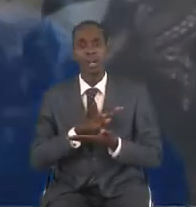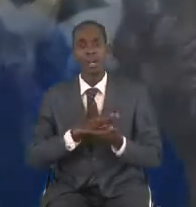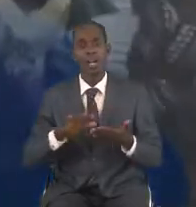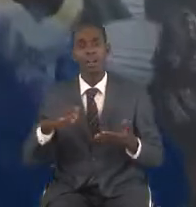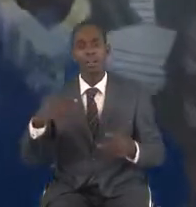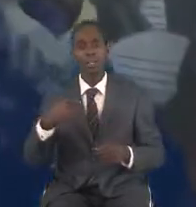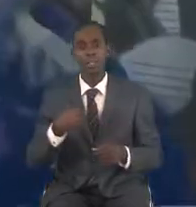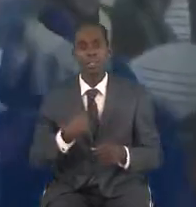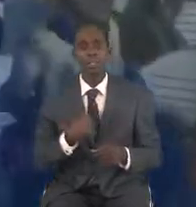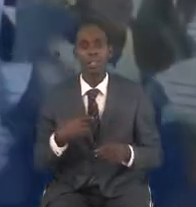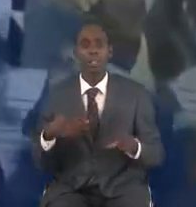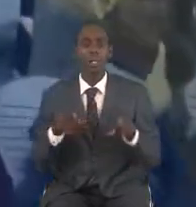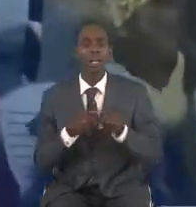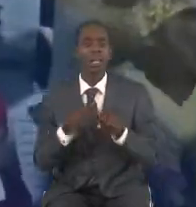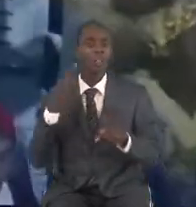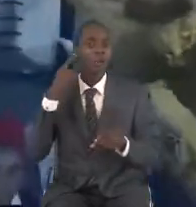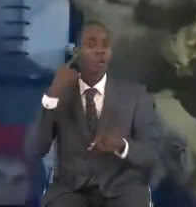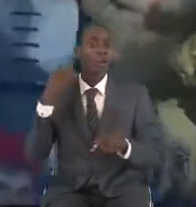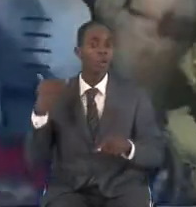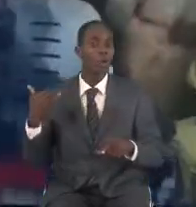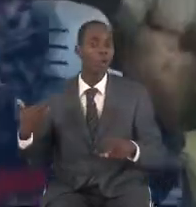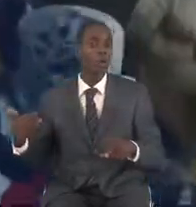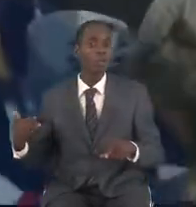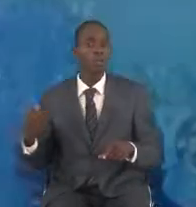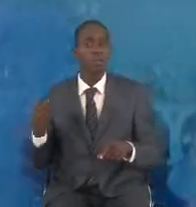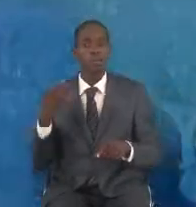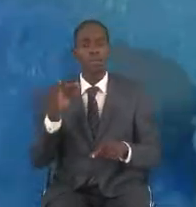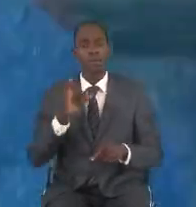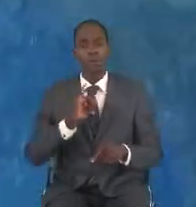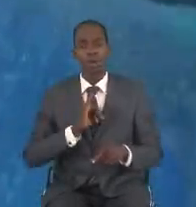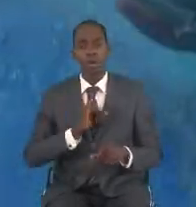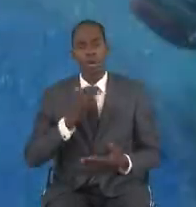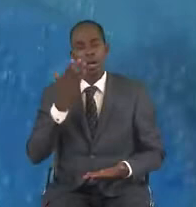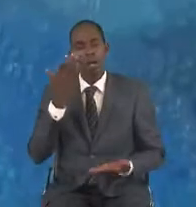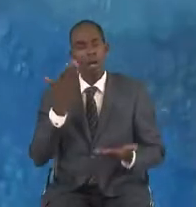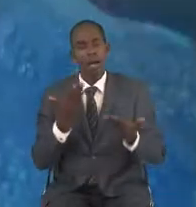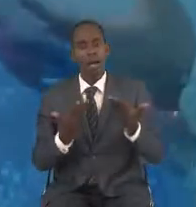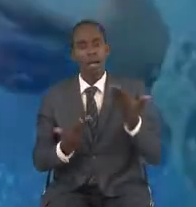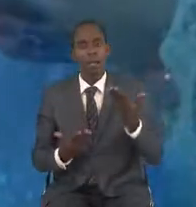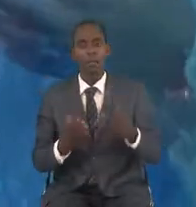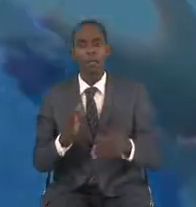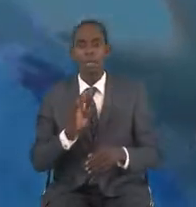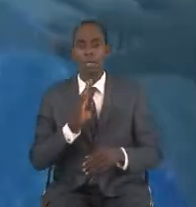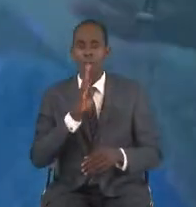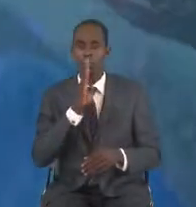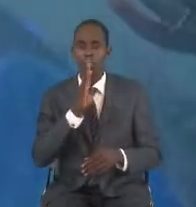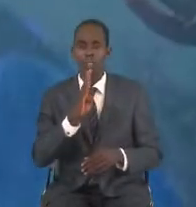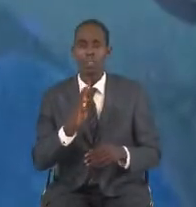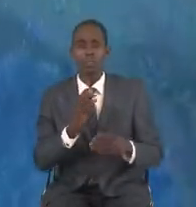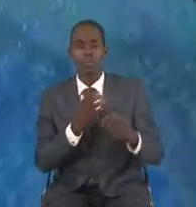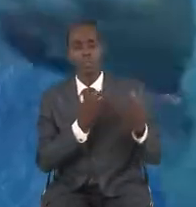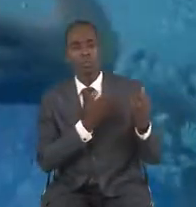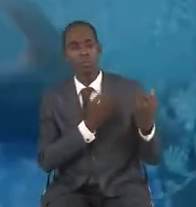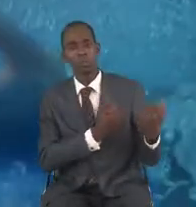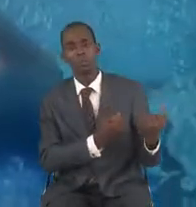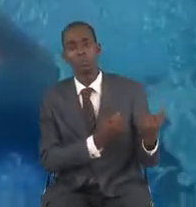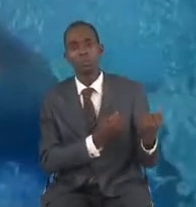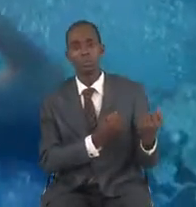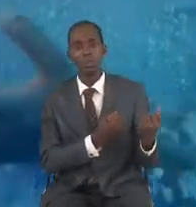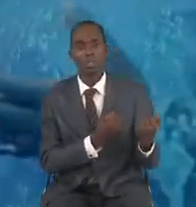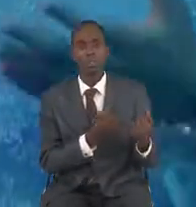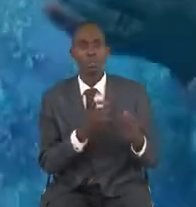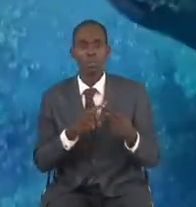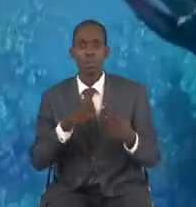purify me like gold, so I might be bold, so I might be bold to